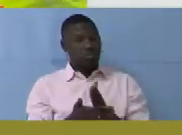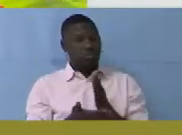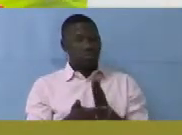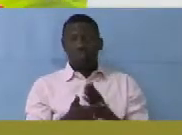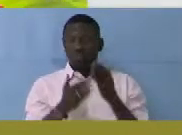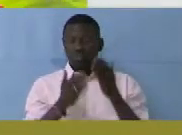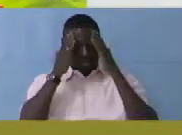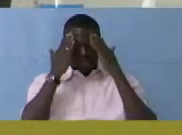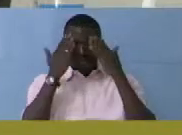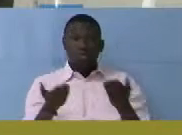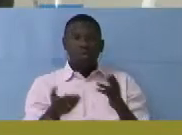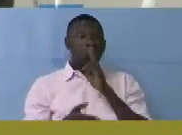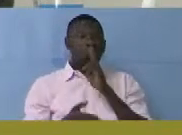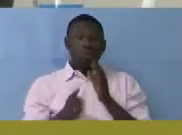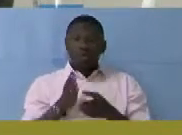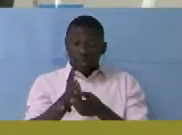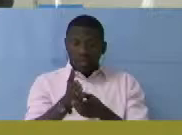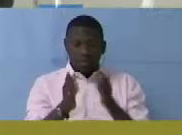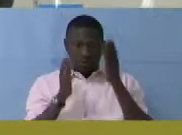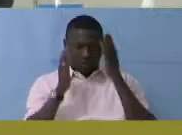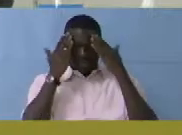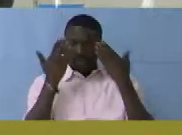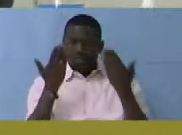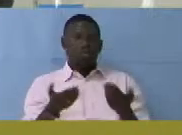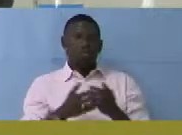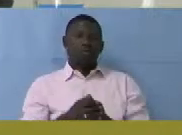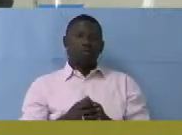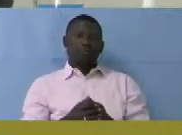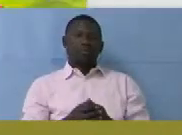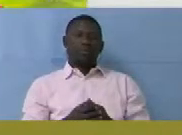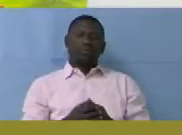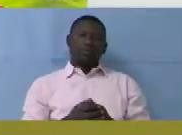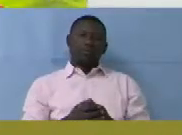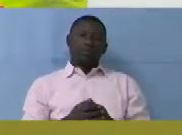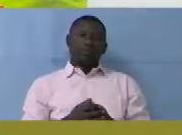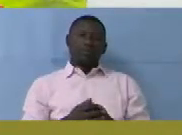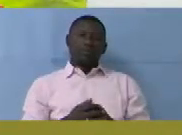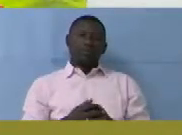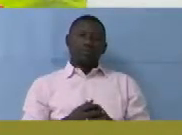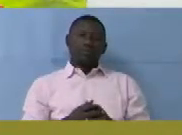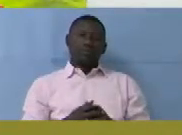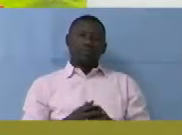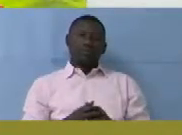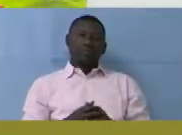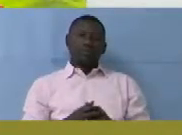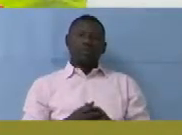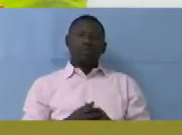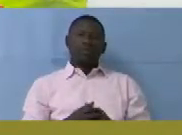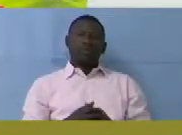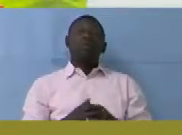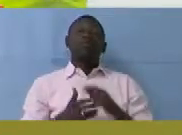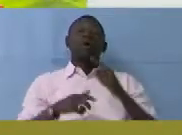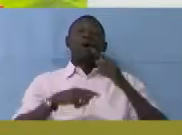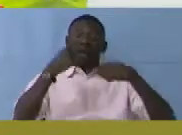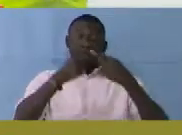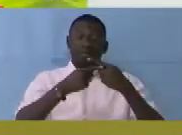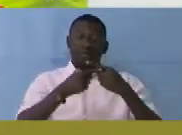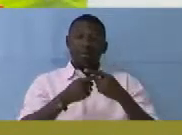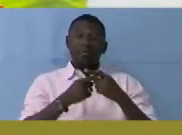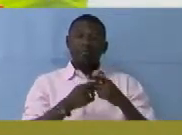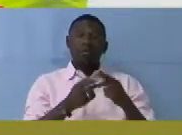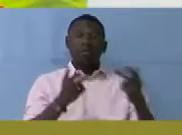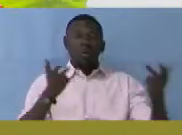Could you proceed, please? So after receiving the president, being the president of Benton Kajia